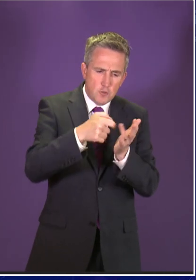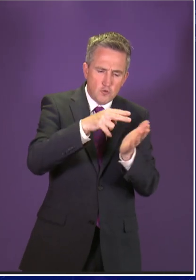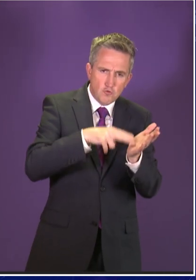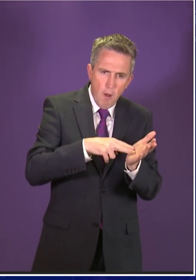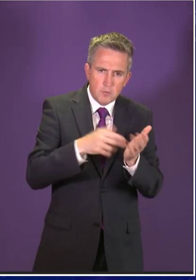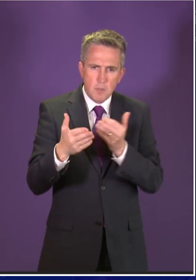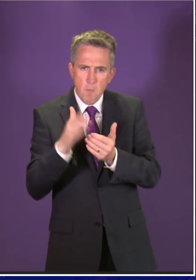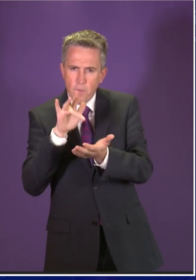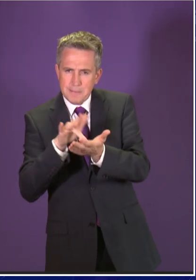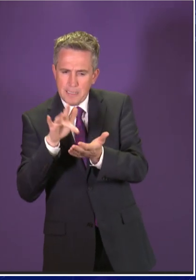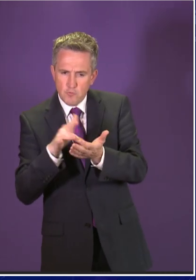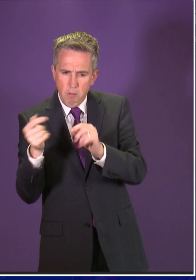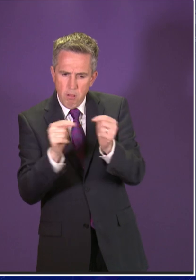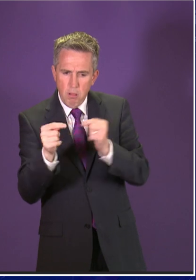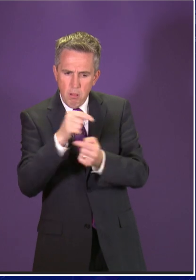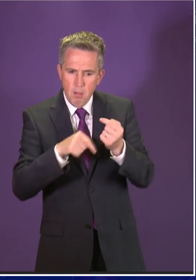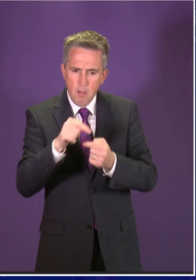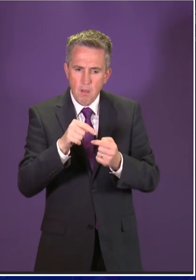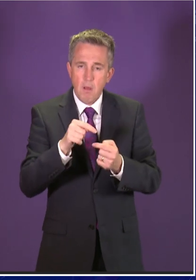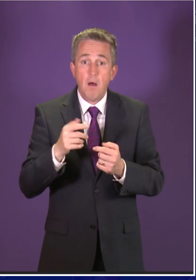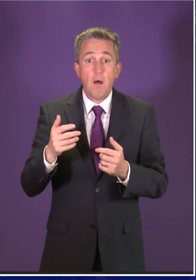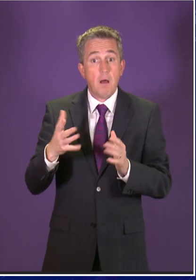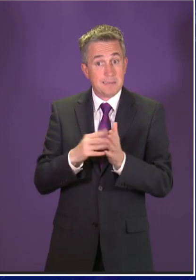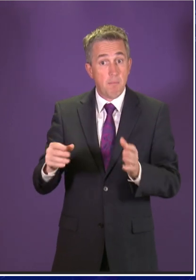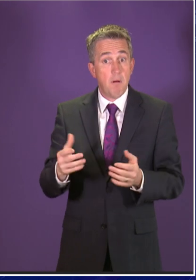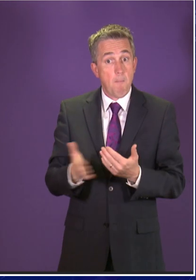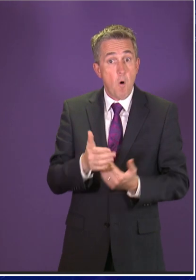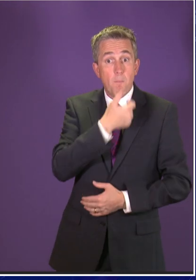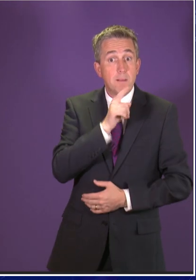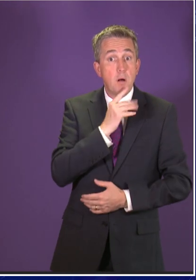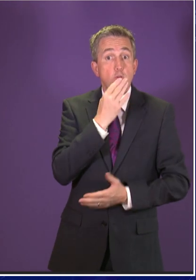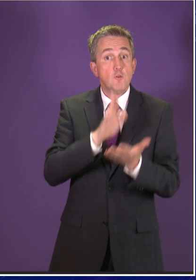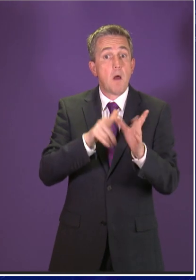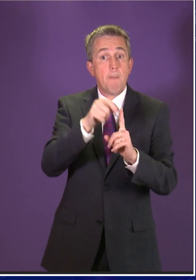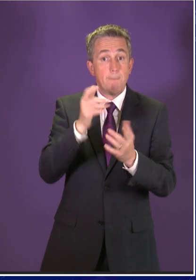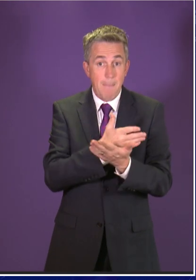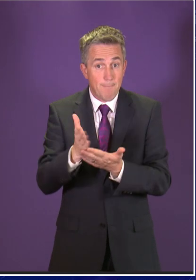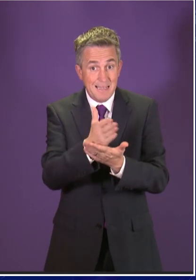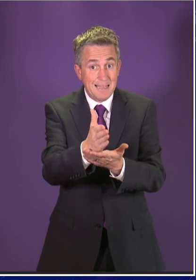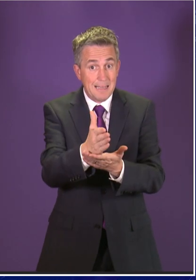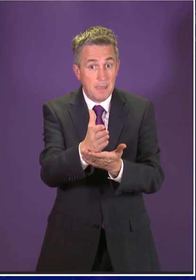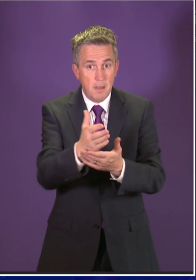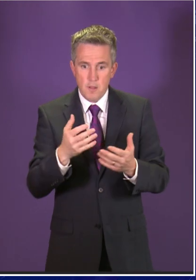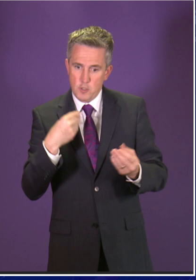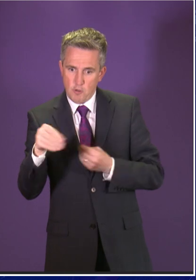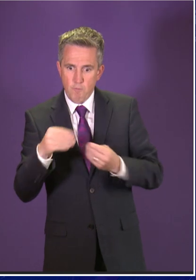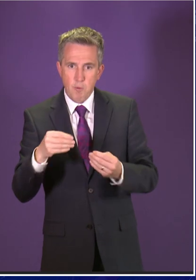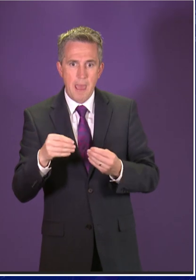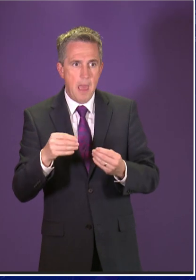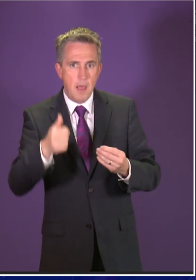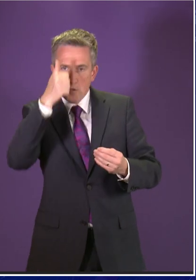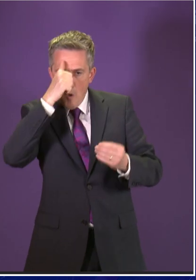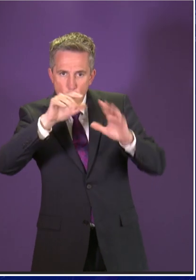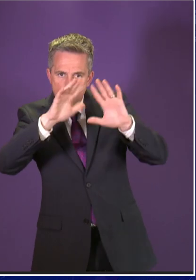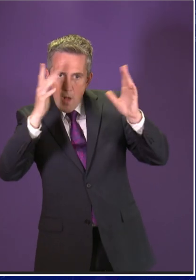that central core needs to be. The more people you have using a mapping program, for instance, the stronger that mapping software becomes, the better it knows the